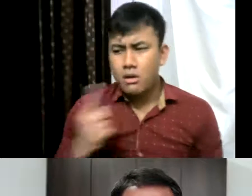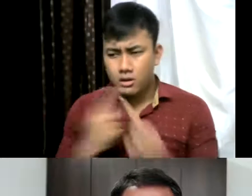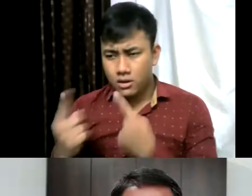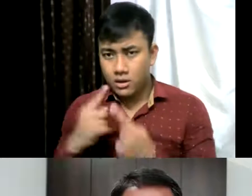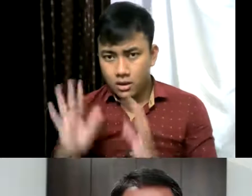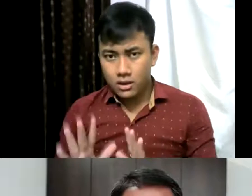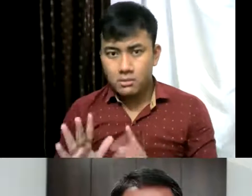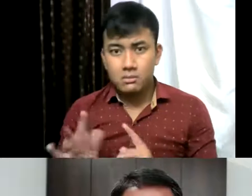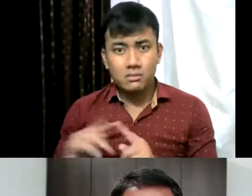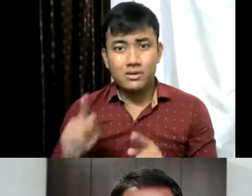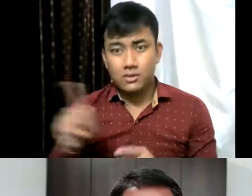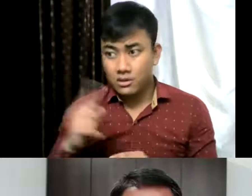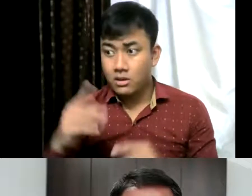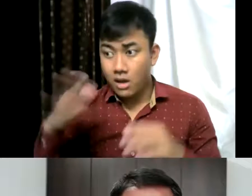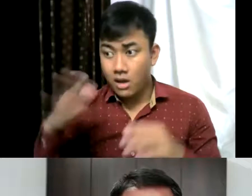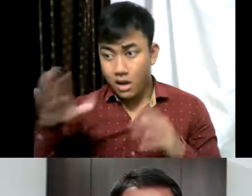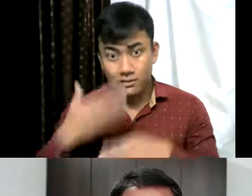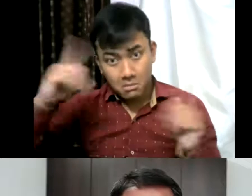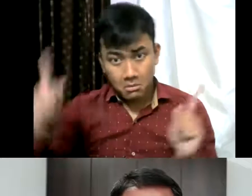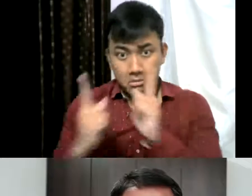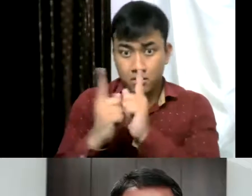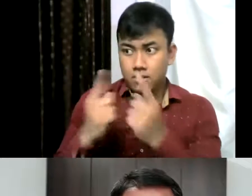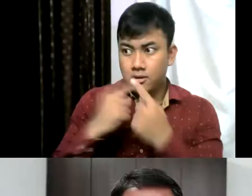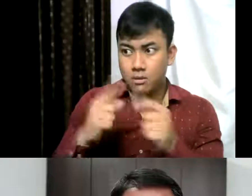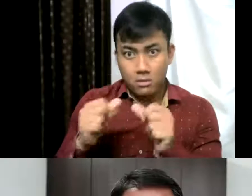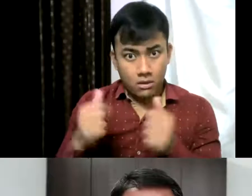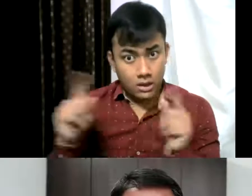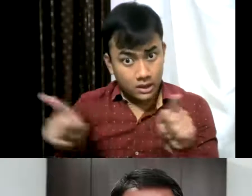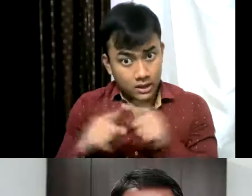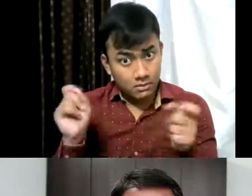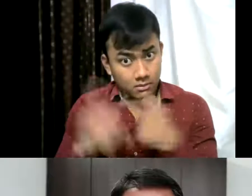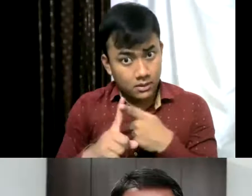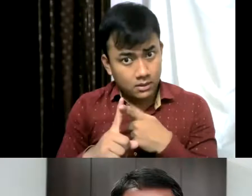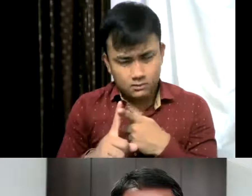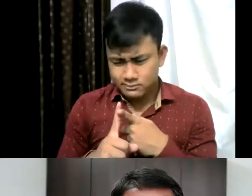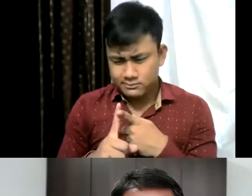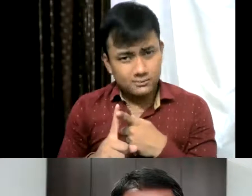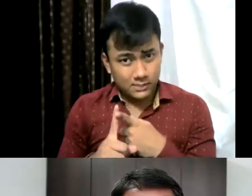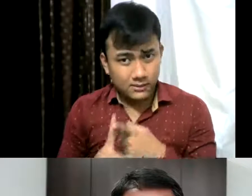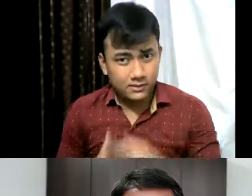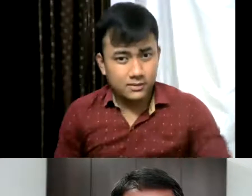attitudes of men and women in the interaction? Who wants to take that?